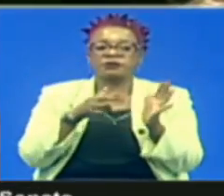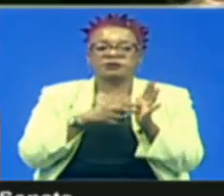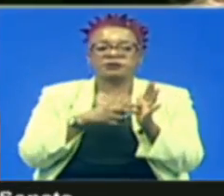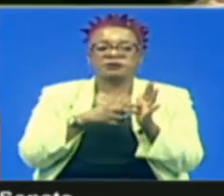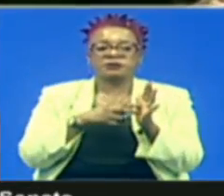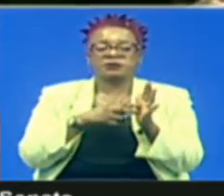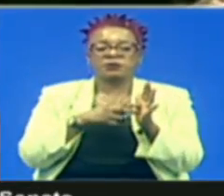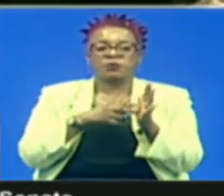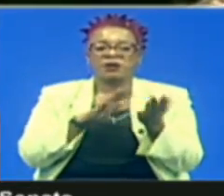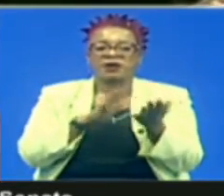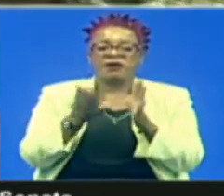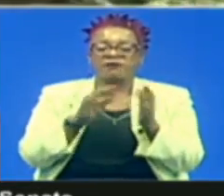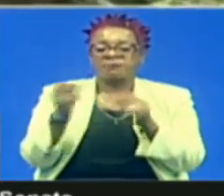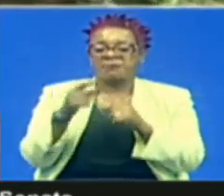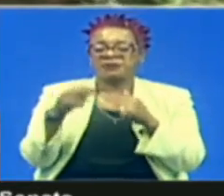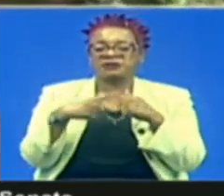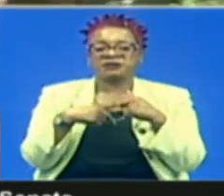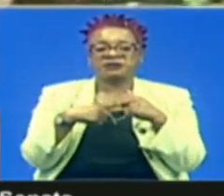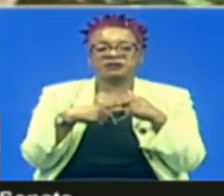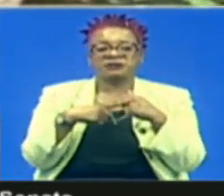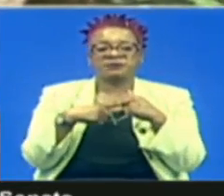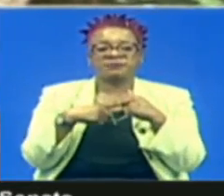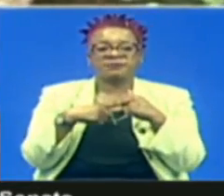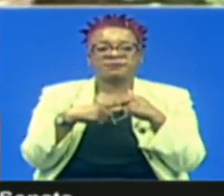take close to 6 months.